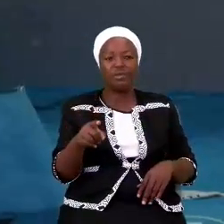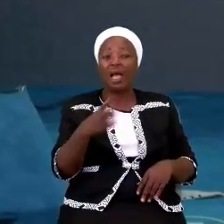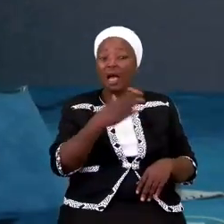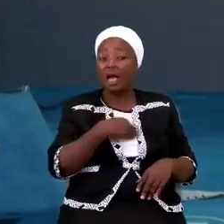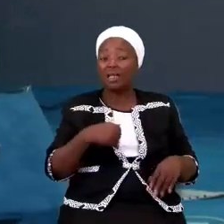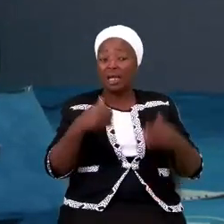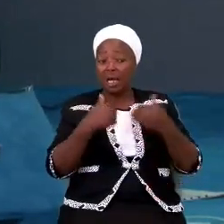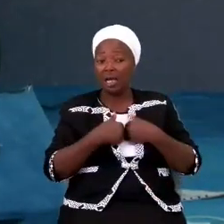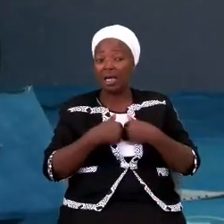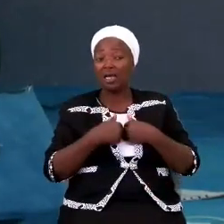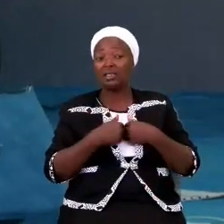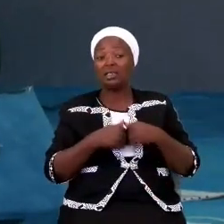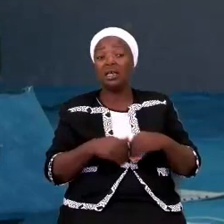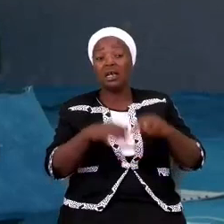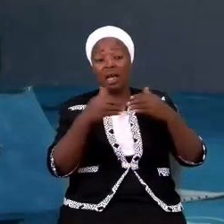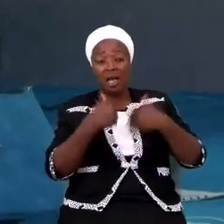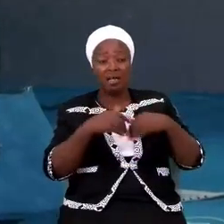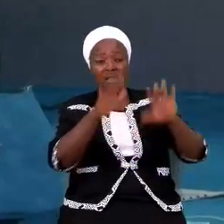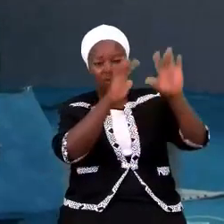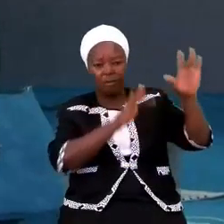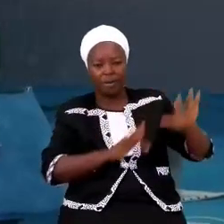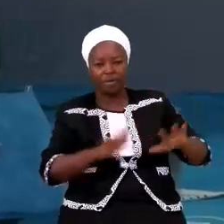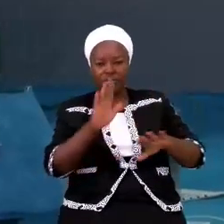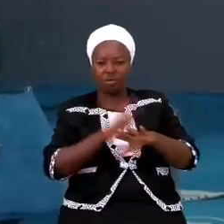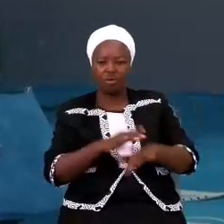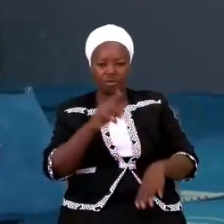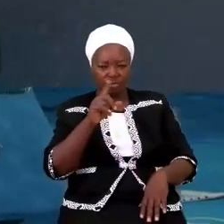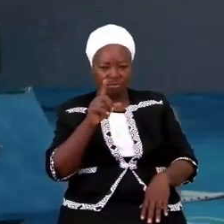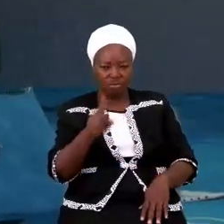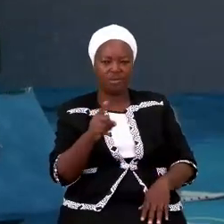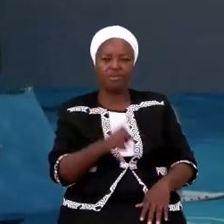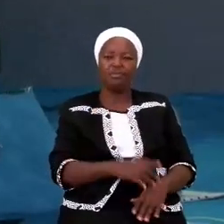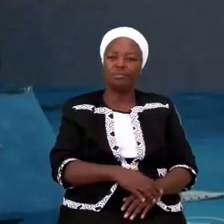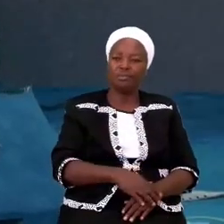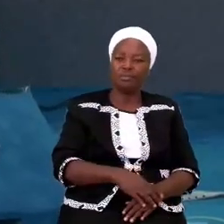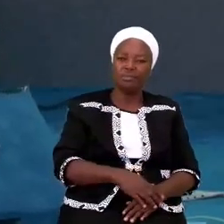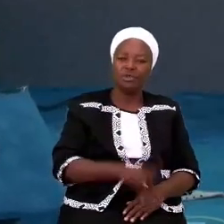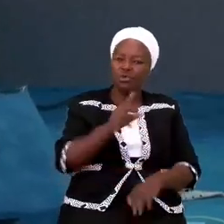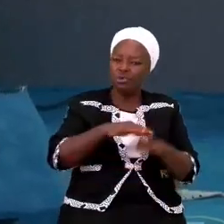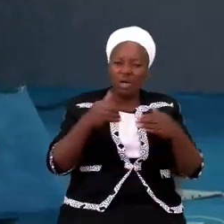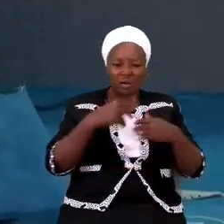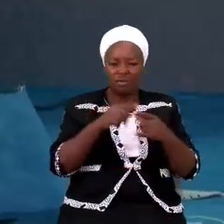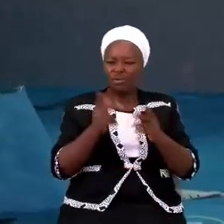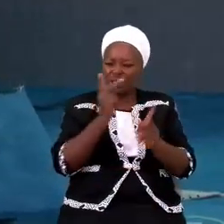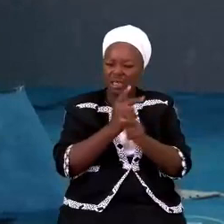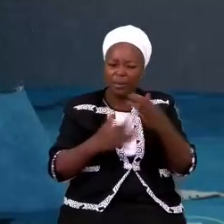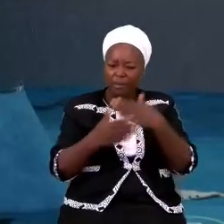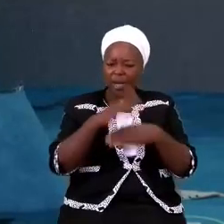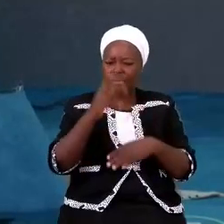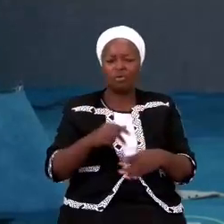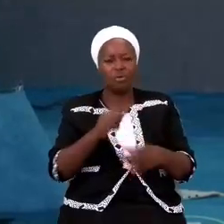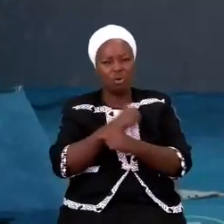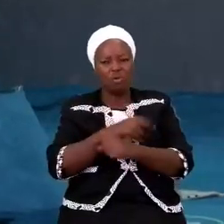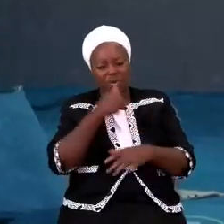repressed love, a hidden love, a master controlled